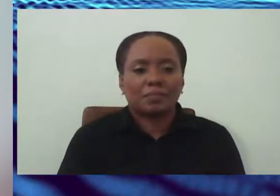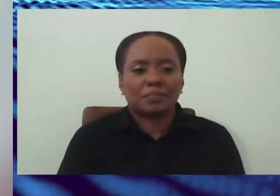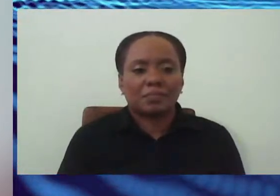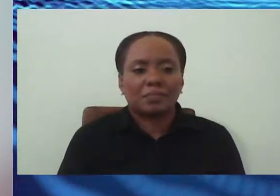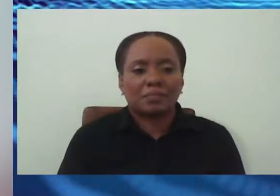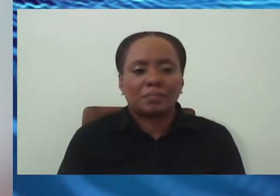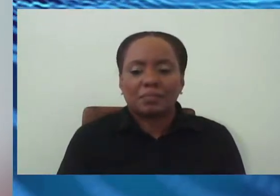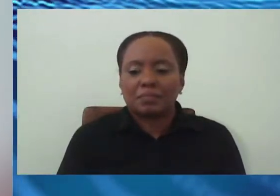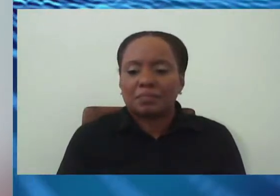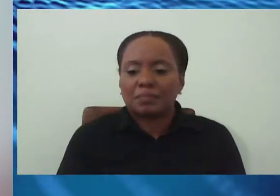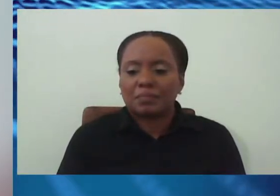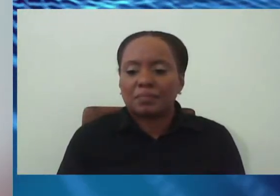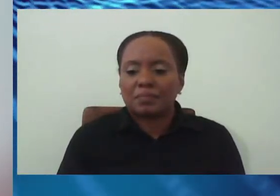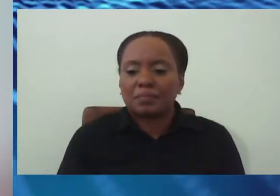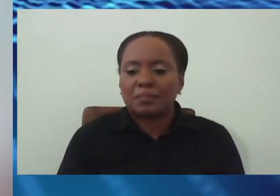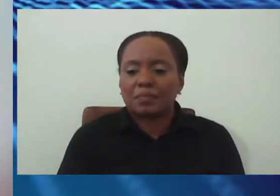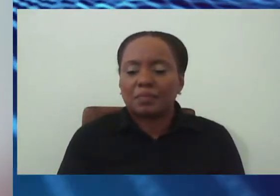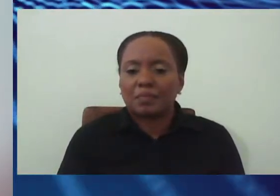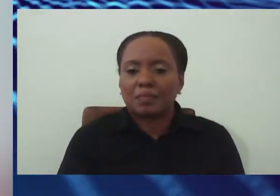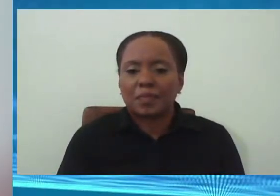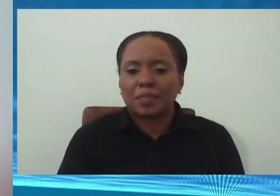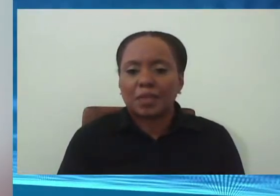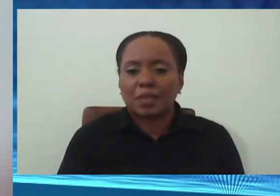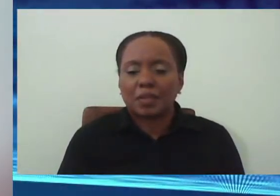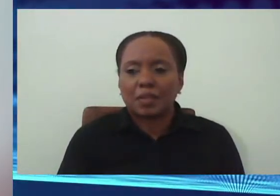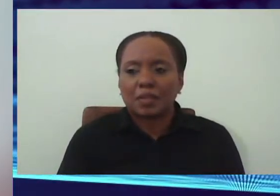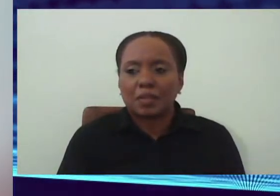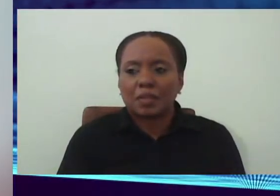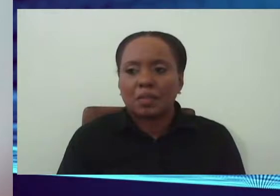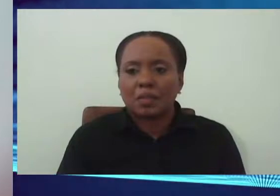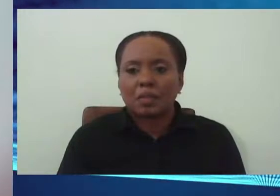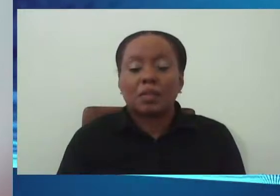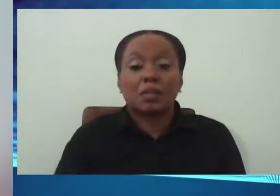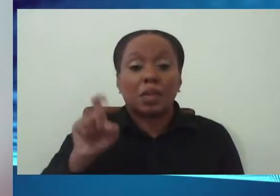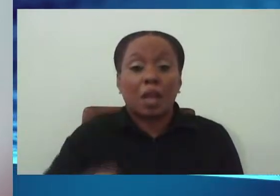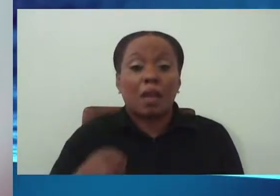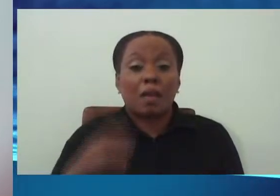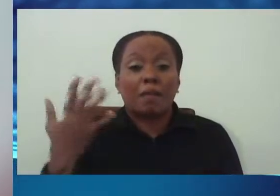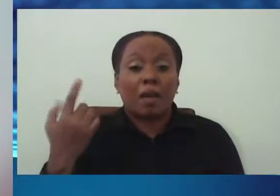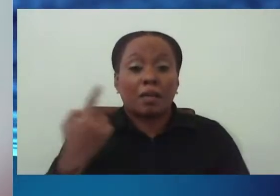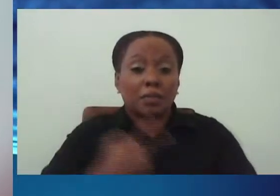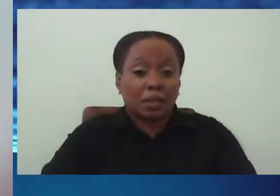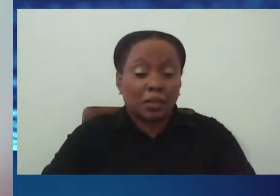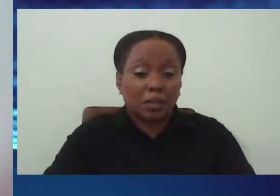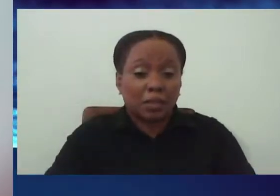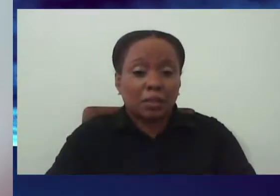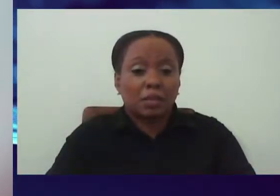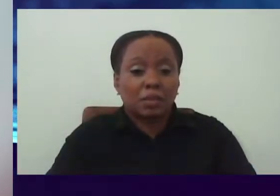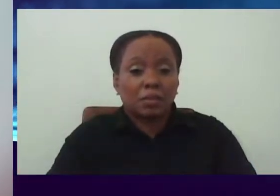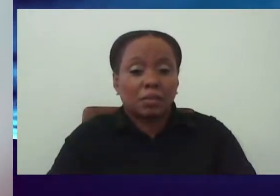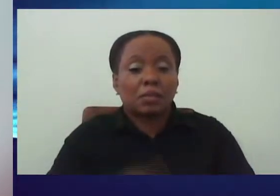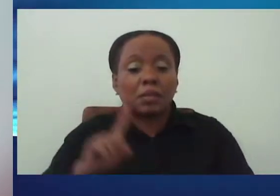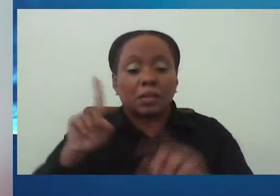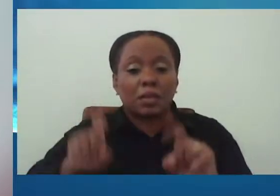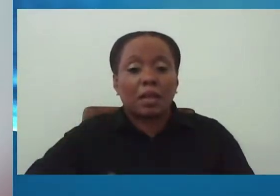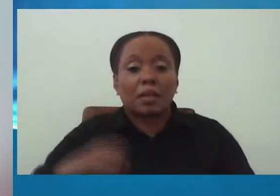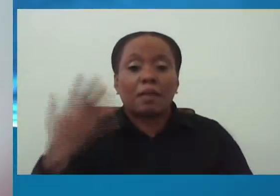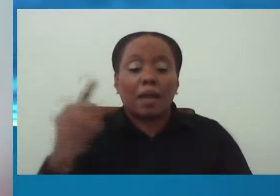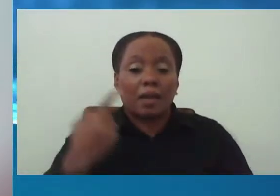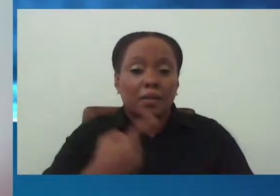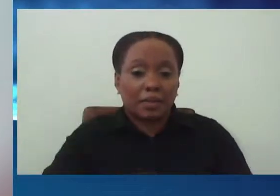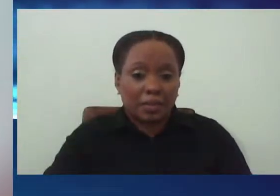persons should test at 5 days or later after the last known significant